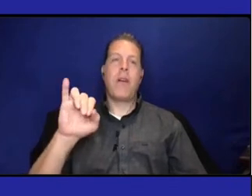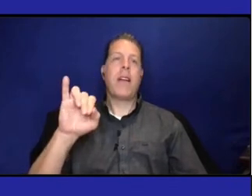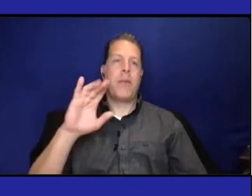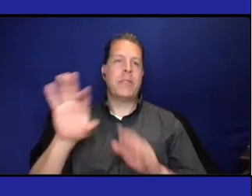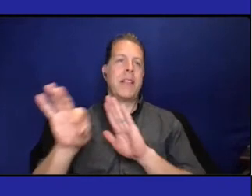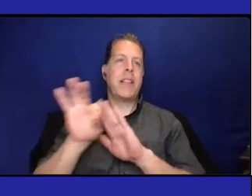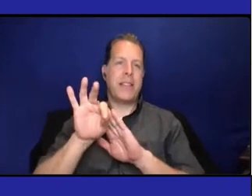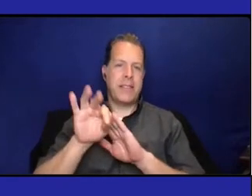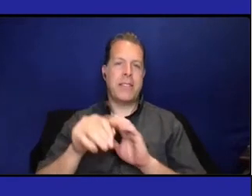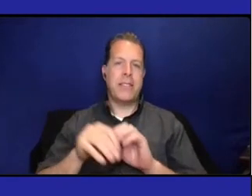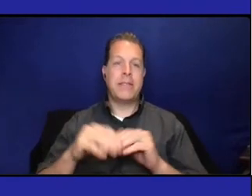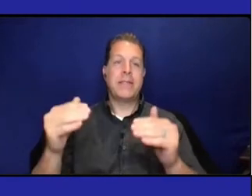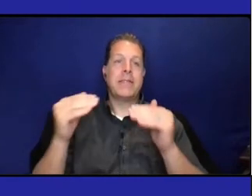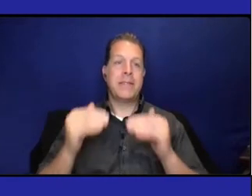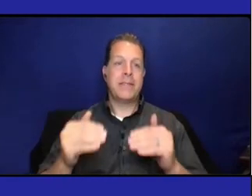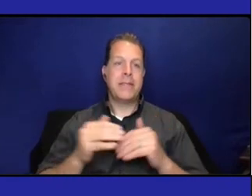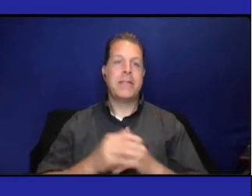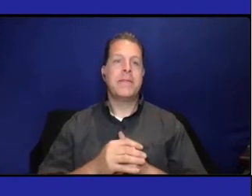Next slide, please.